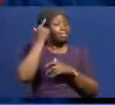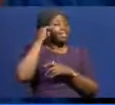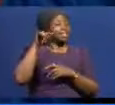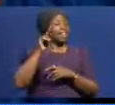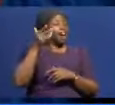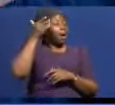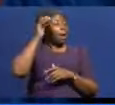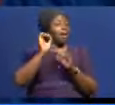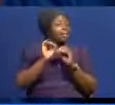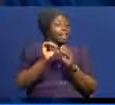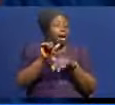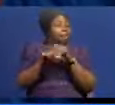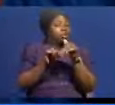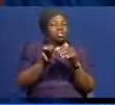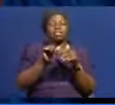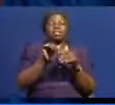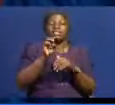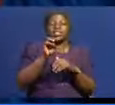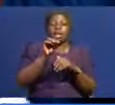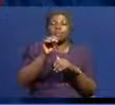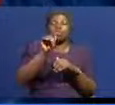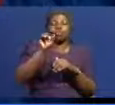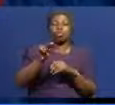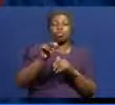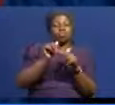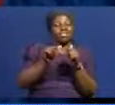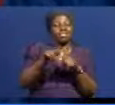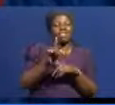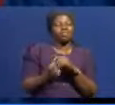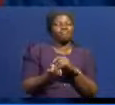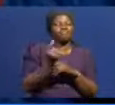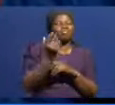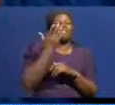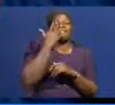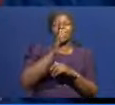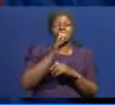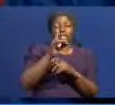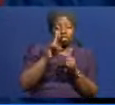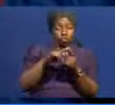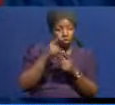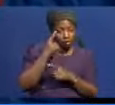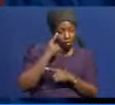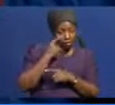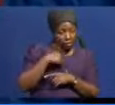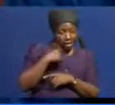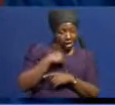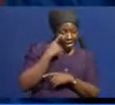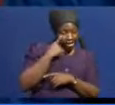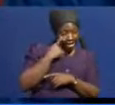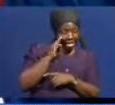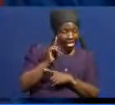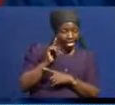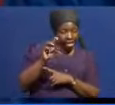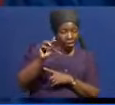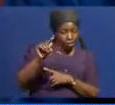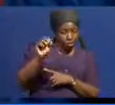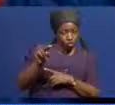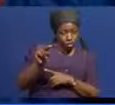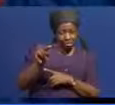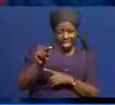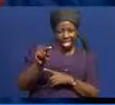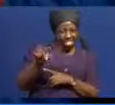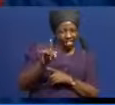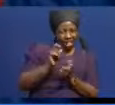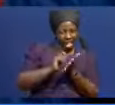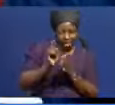of what of the motion. To me, it seemed like it was drafted by somebody else and he was